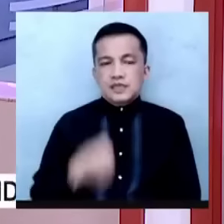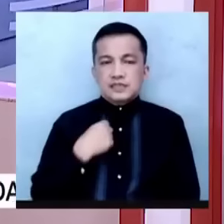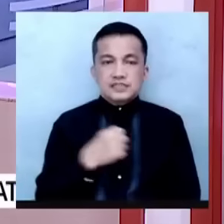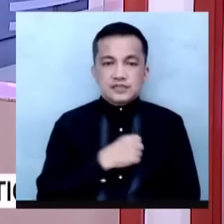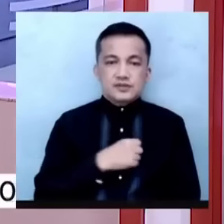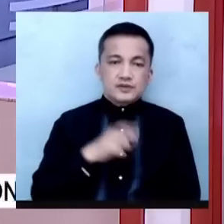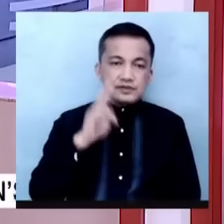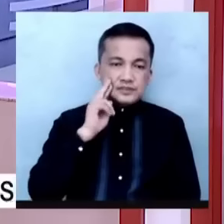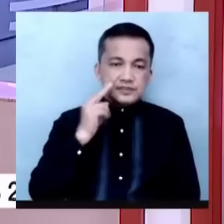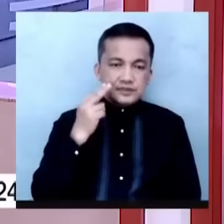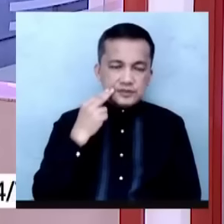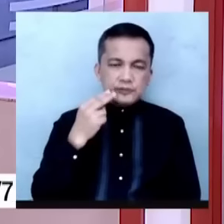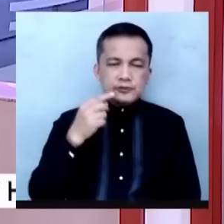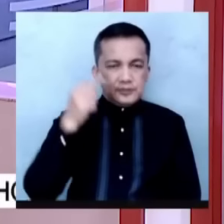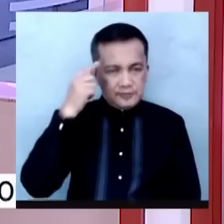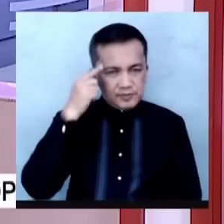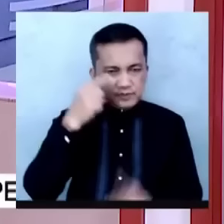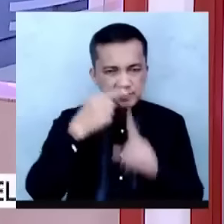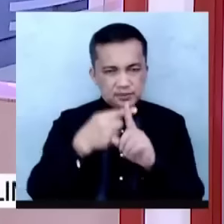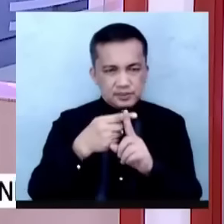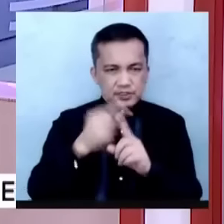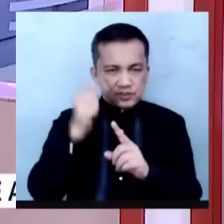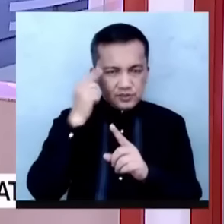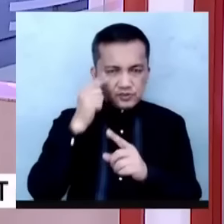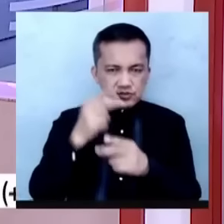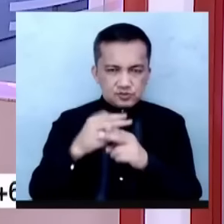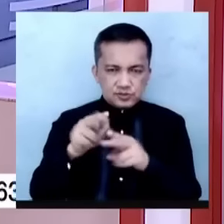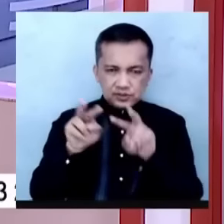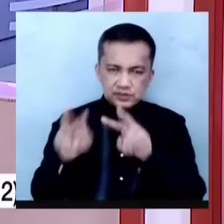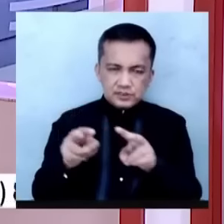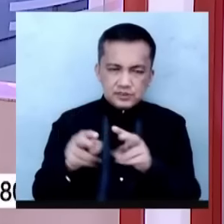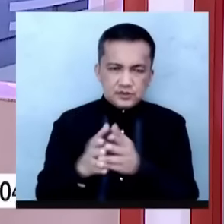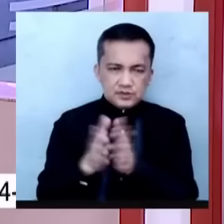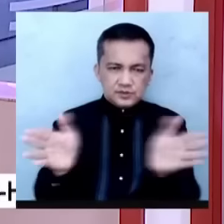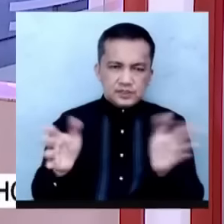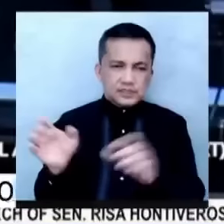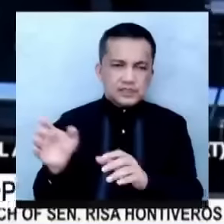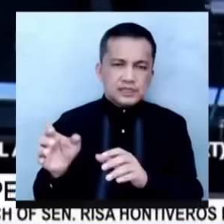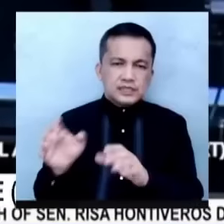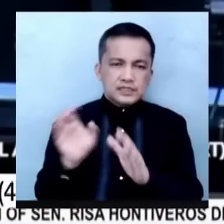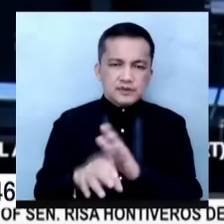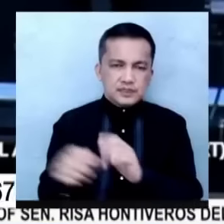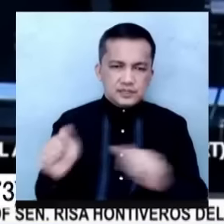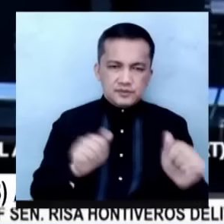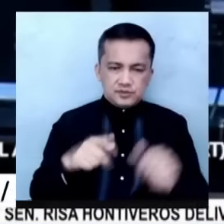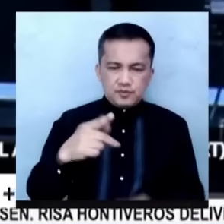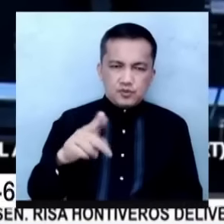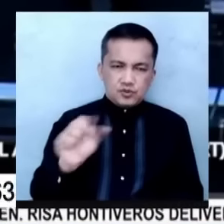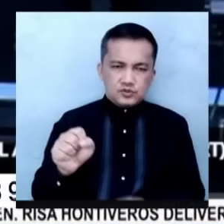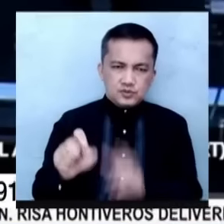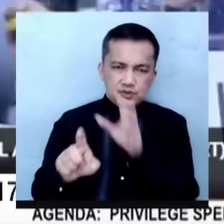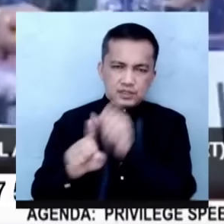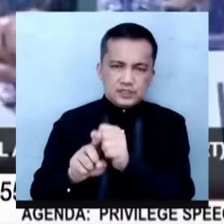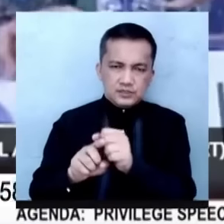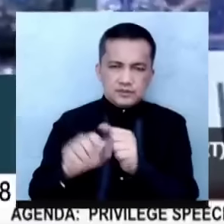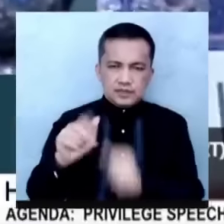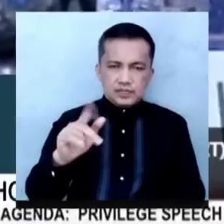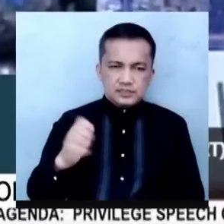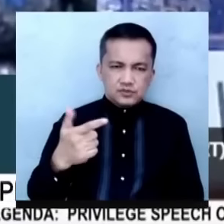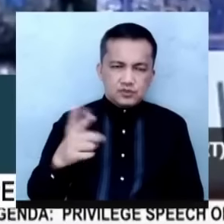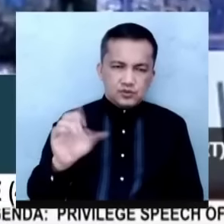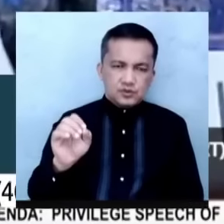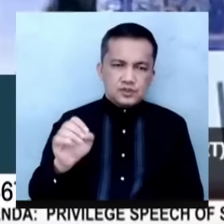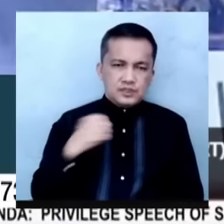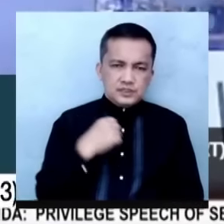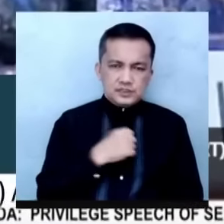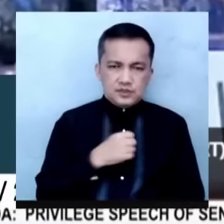Ontiveros optimistic government will soon see the full extent of the criminal activities of POGOs with the arrest of Alice Guo. Senate Committee on Ways and